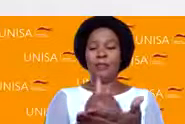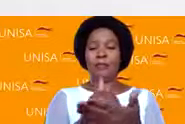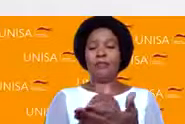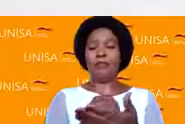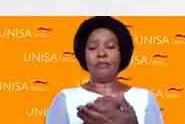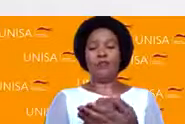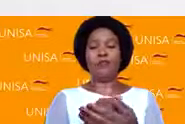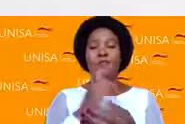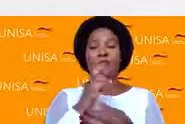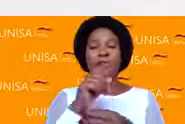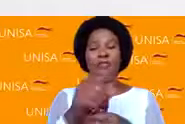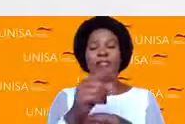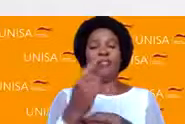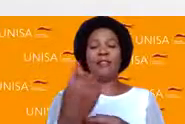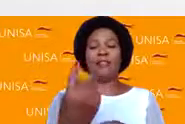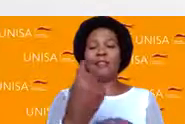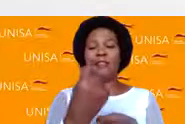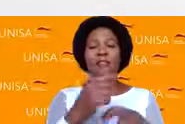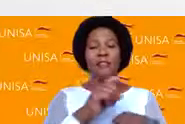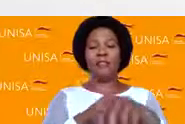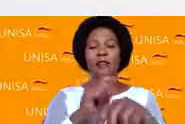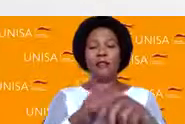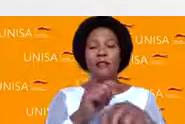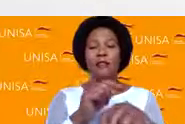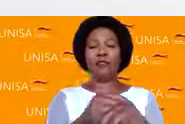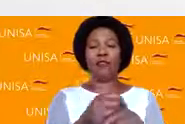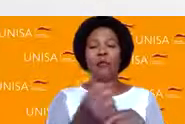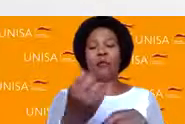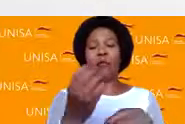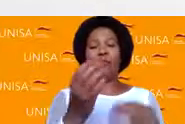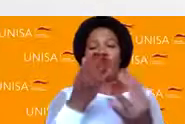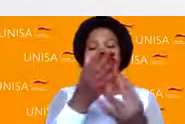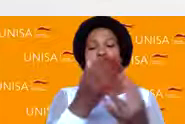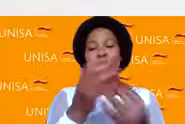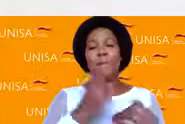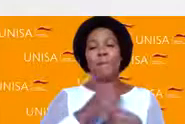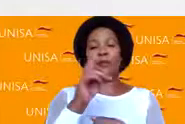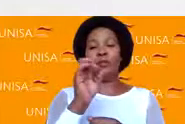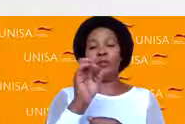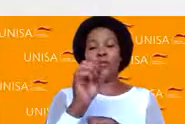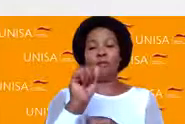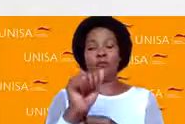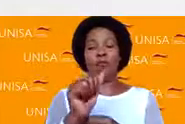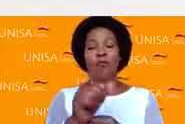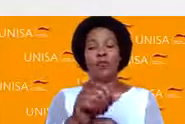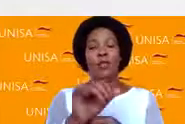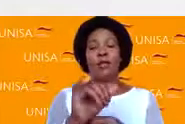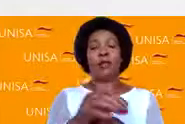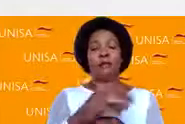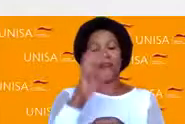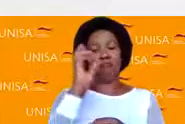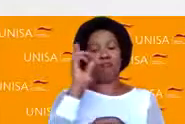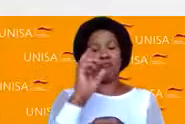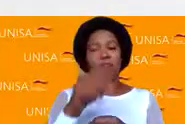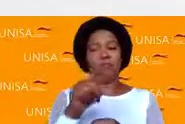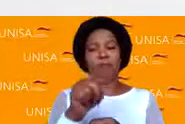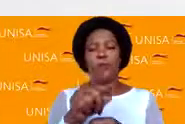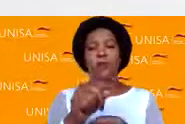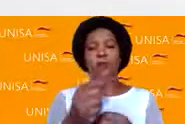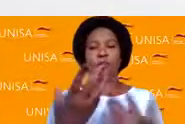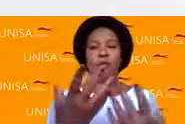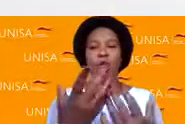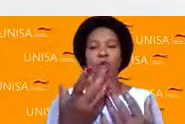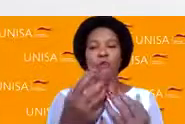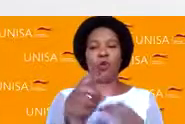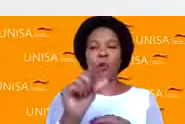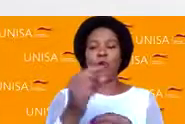log into myUnisa and to your MyLife account. And just note the format of it. It's usually 3 lowercase characters by